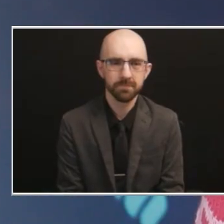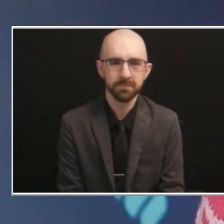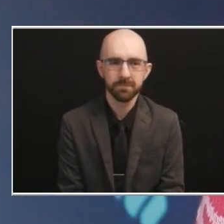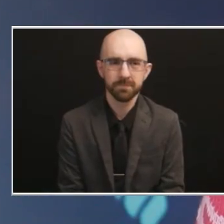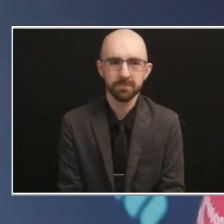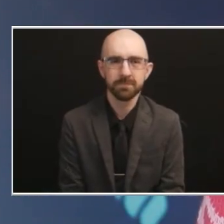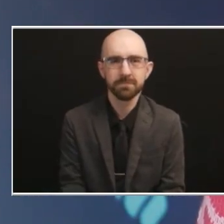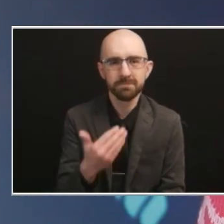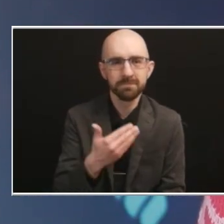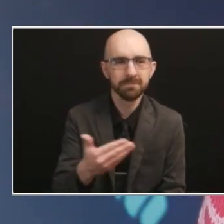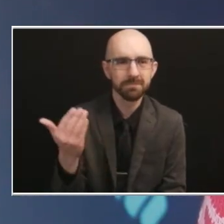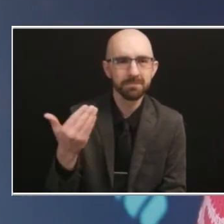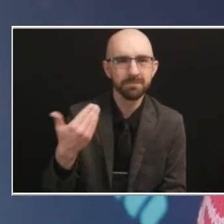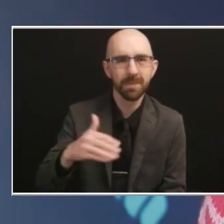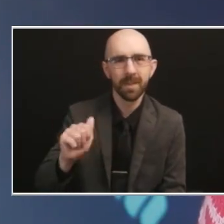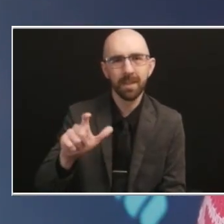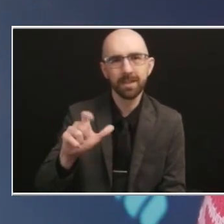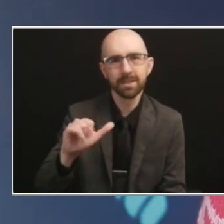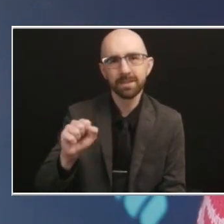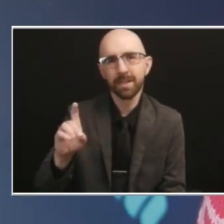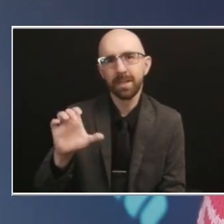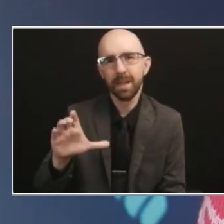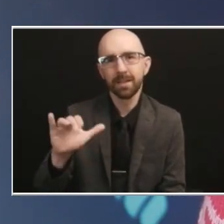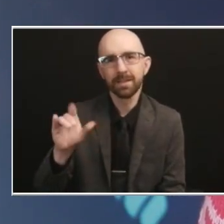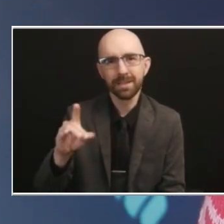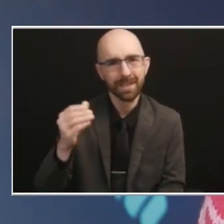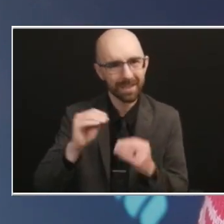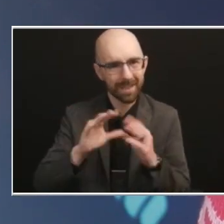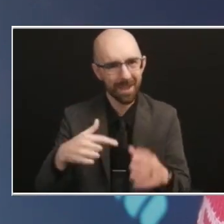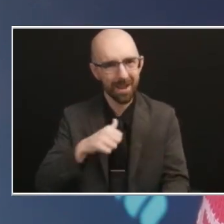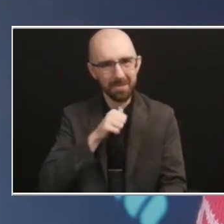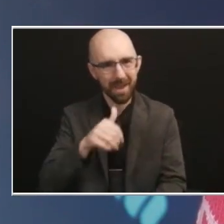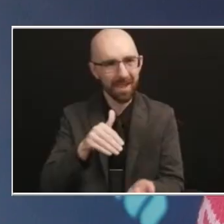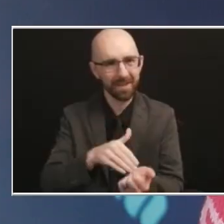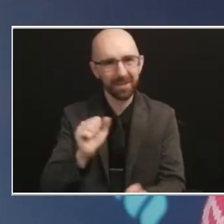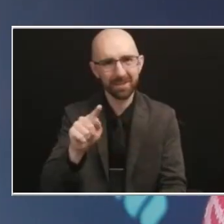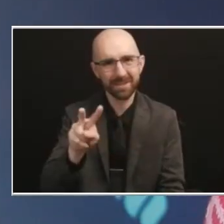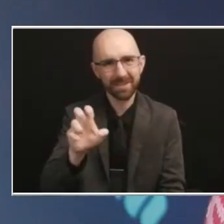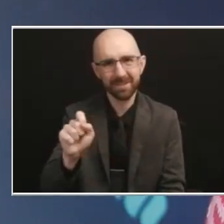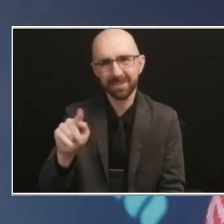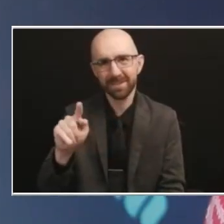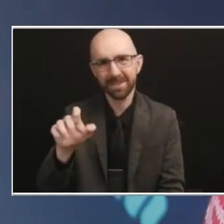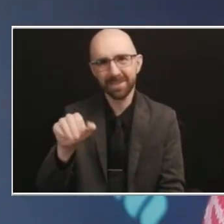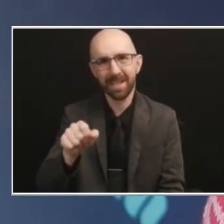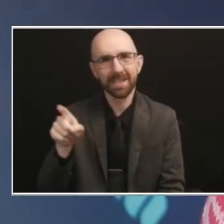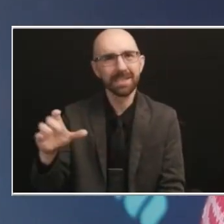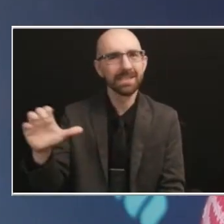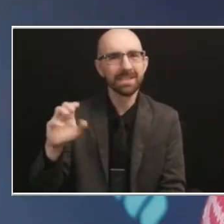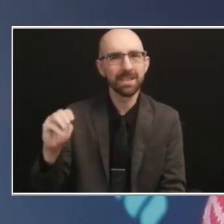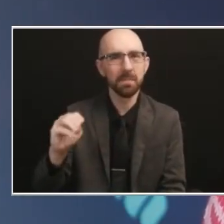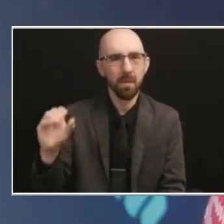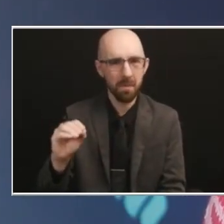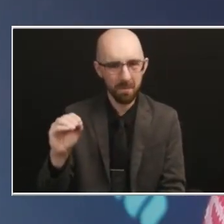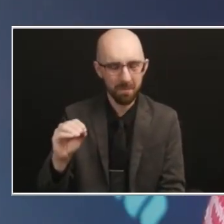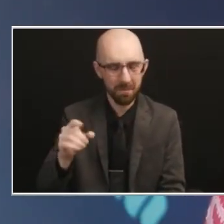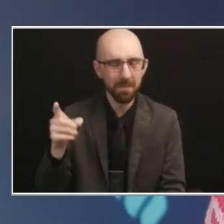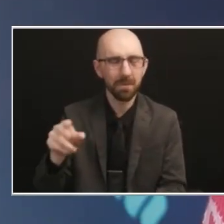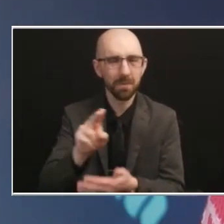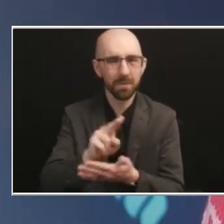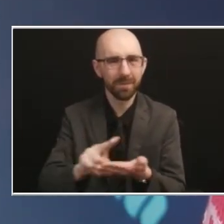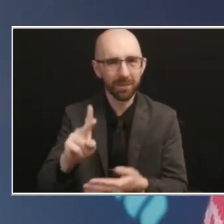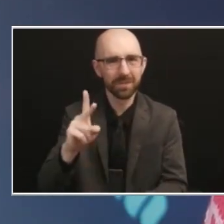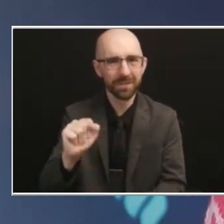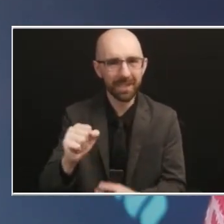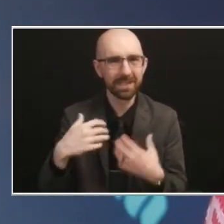Good morning. I'm Alexis Del Cid. Clearly, I'm not Dr. Steve Stites. Dr. Stites is our Chief Medical Officer at the University of Kansas Health